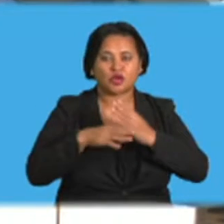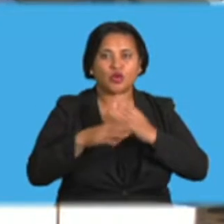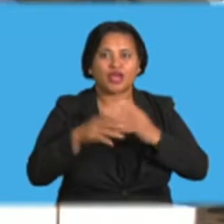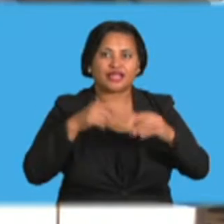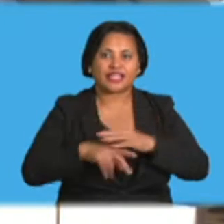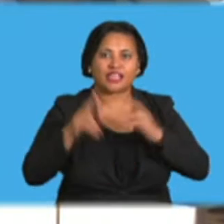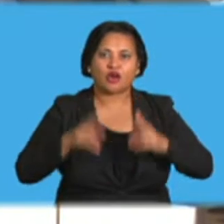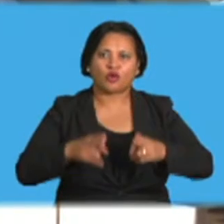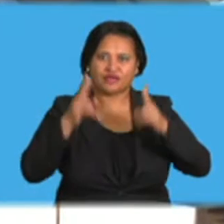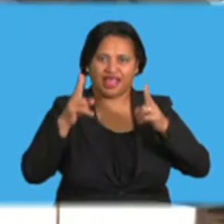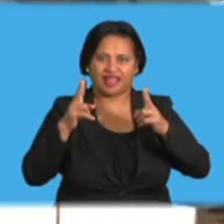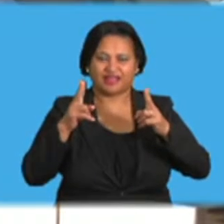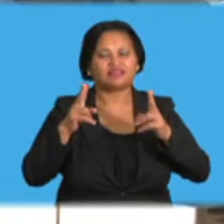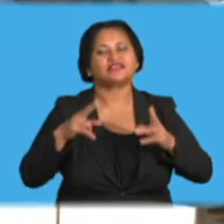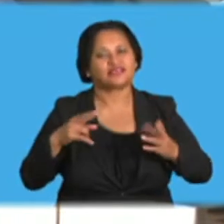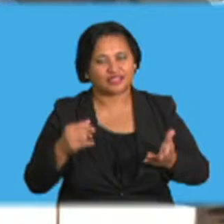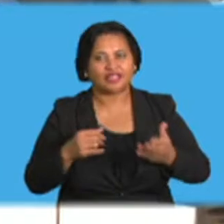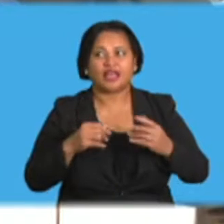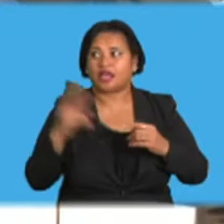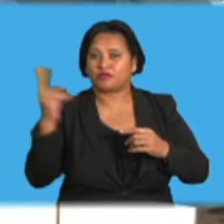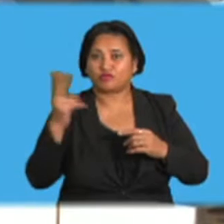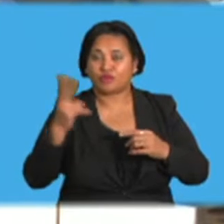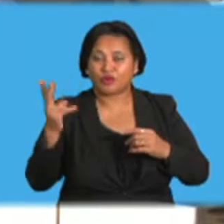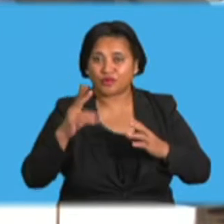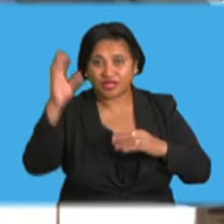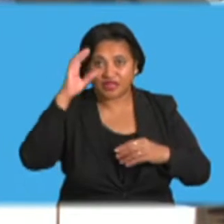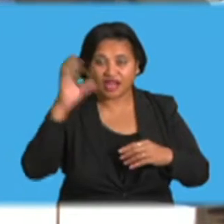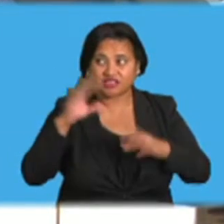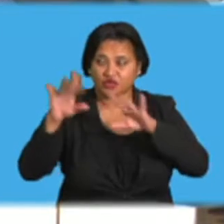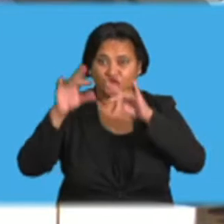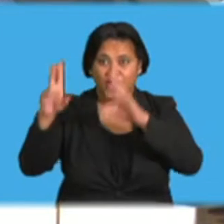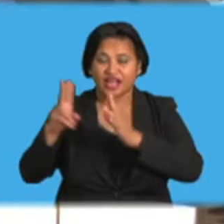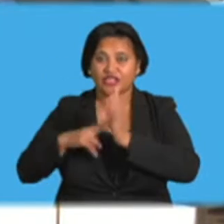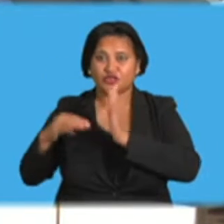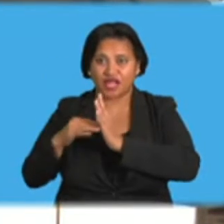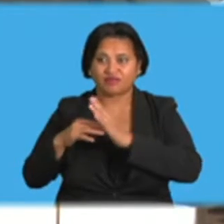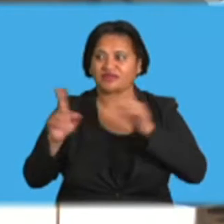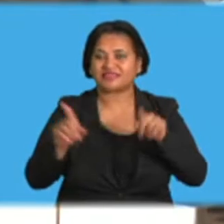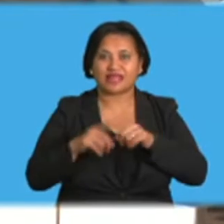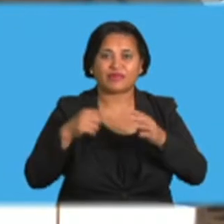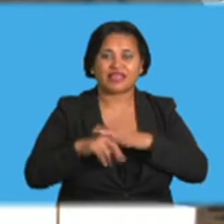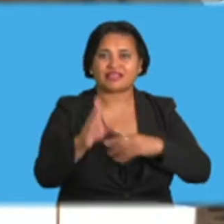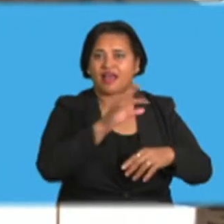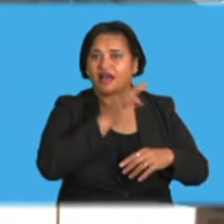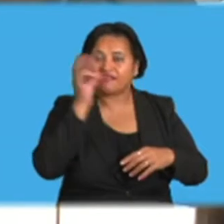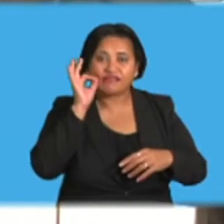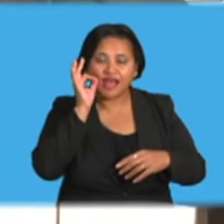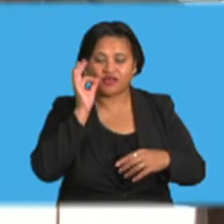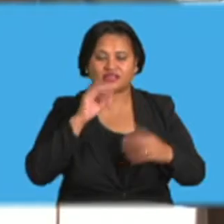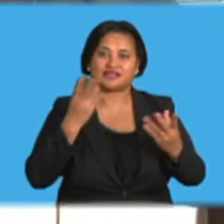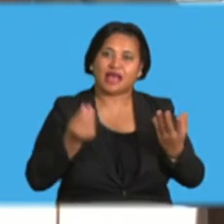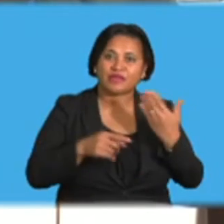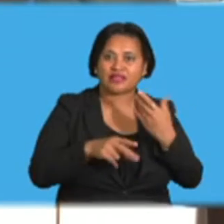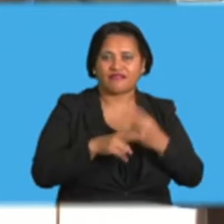there. And in both countries, in other countries, they also work in the horticultural sector. Some of them are out in the farms, but most of